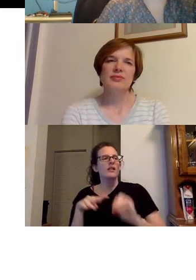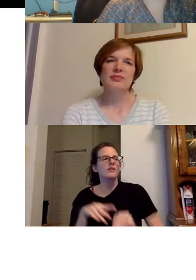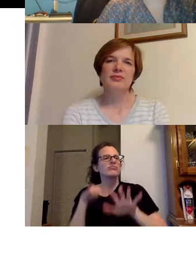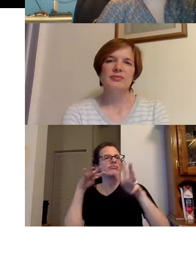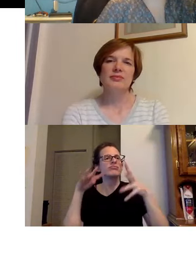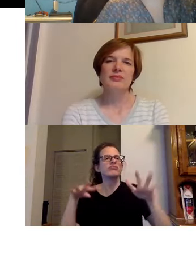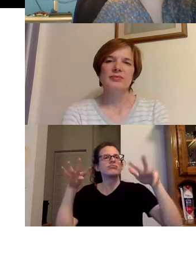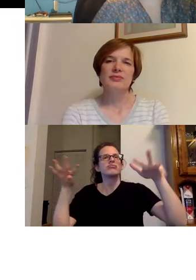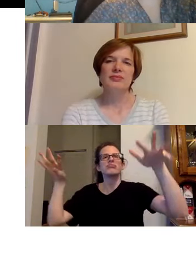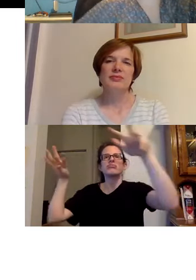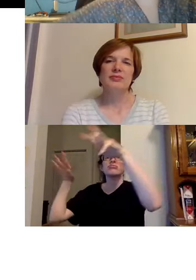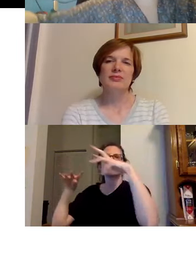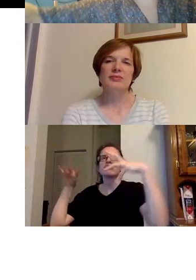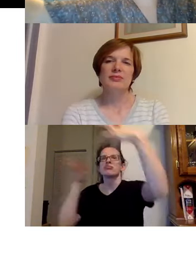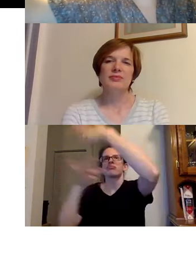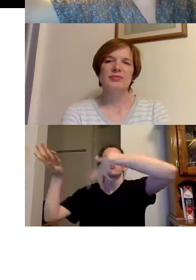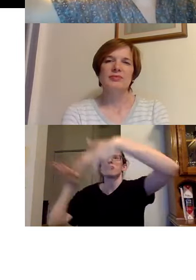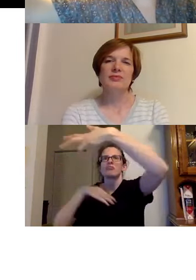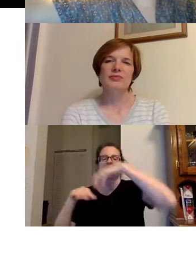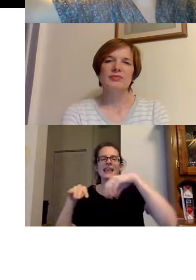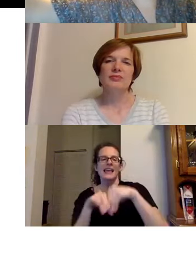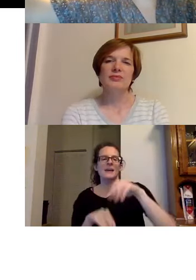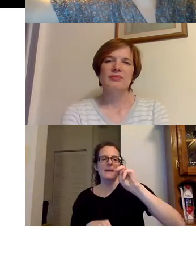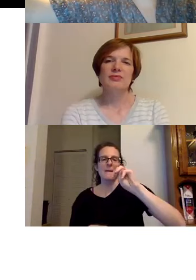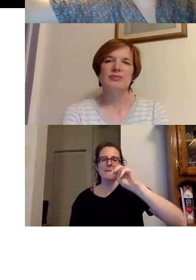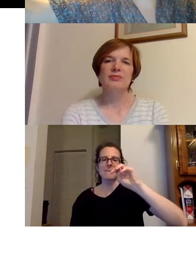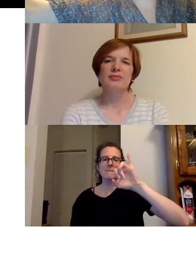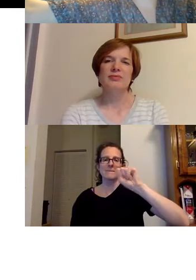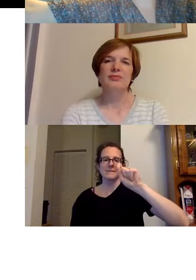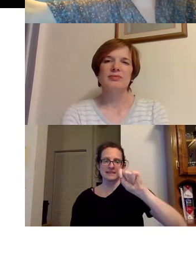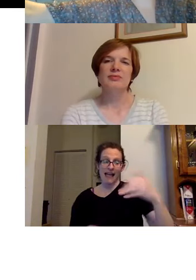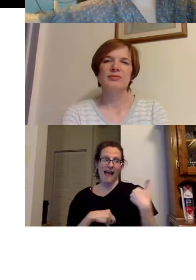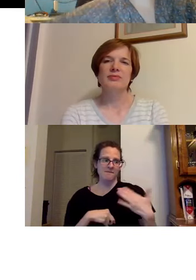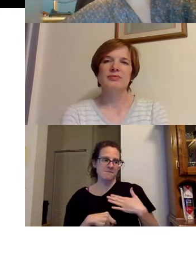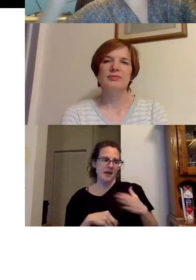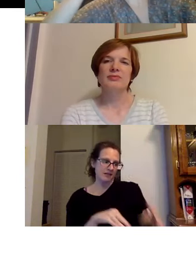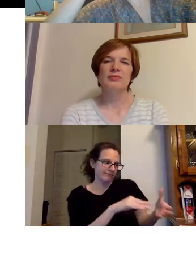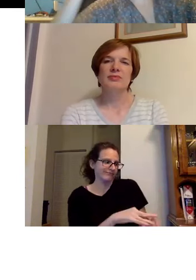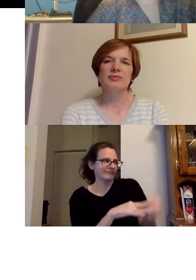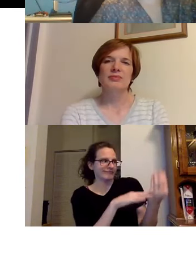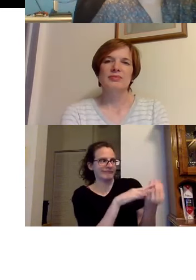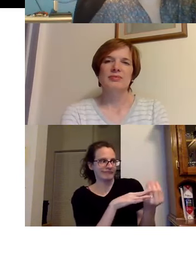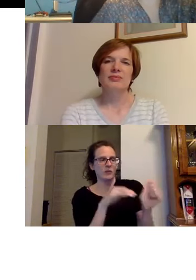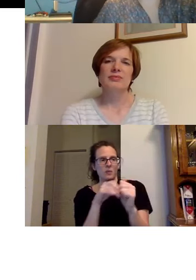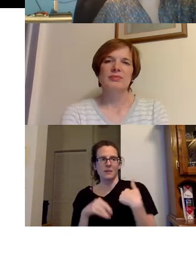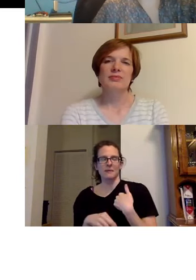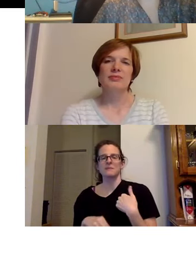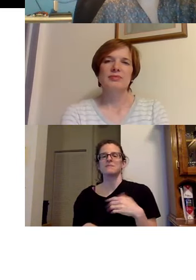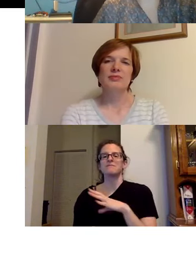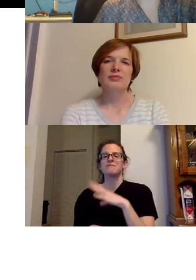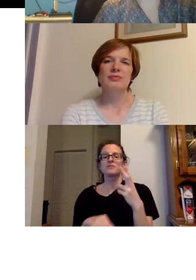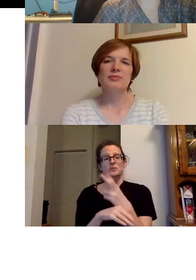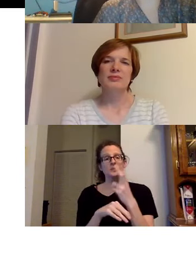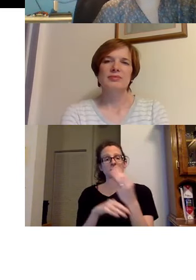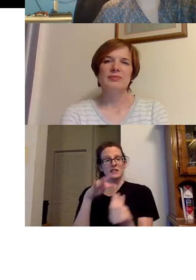particles into the air in a fine mist. I've got mine here sitting right beside me. So not only does the use of a diffuser